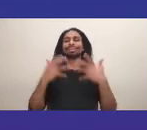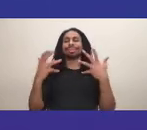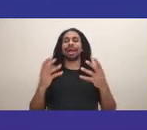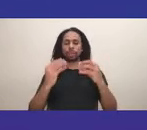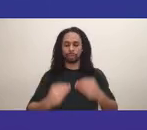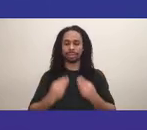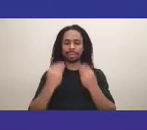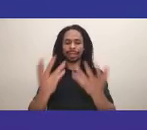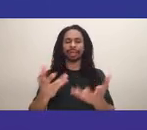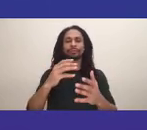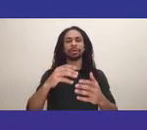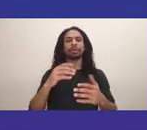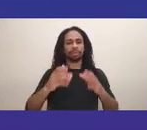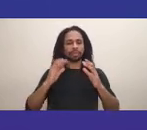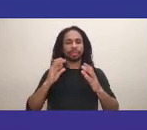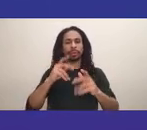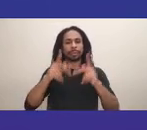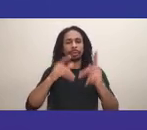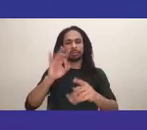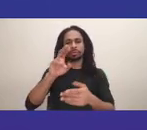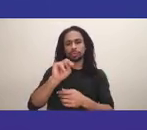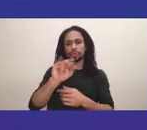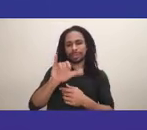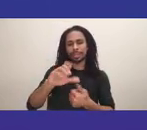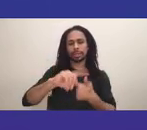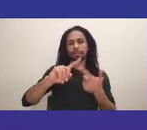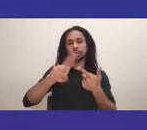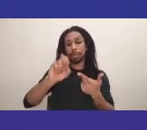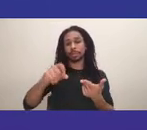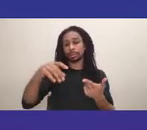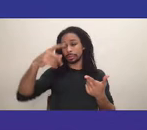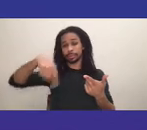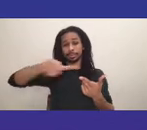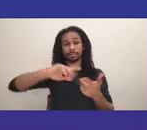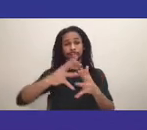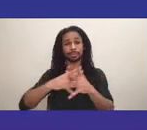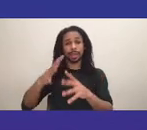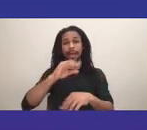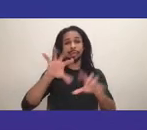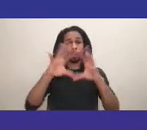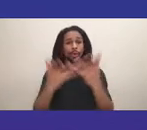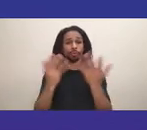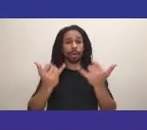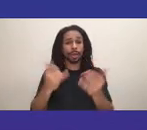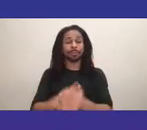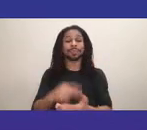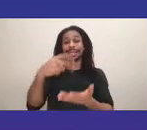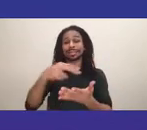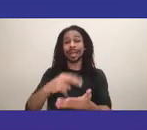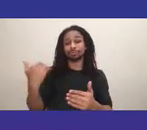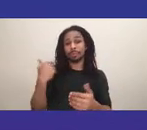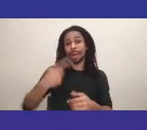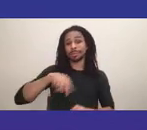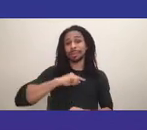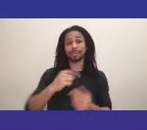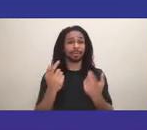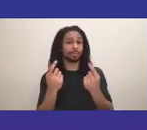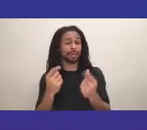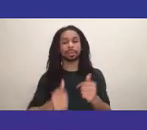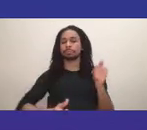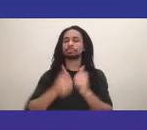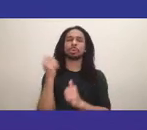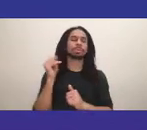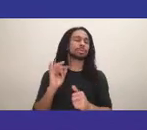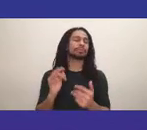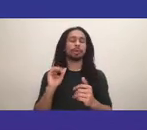citizens of New York City, the US, and the world right now. It reminds us most of all of our full and shared